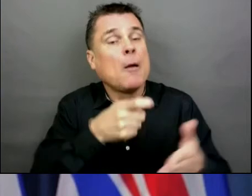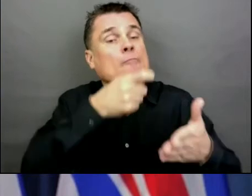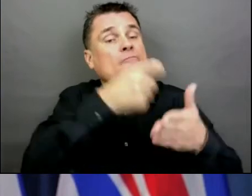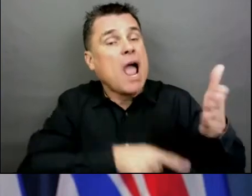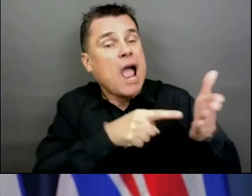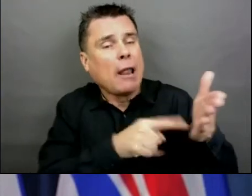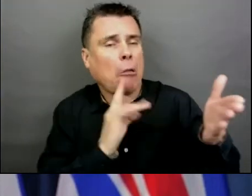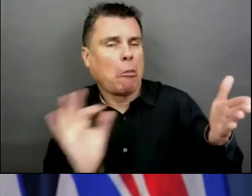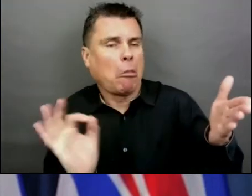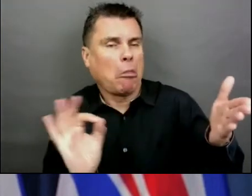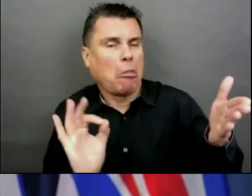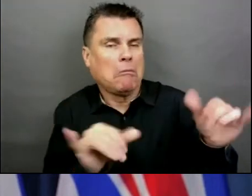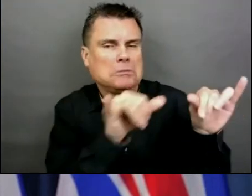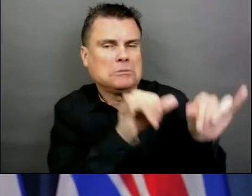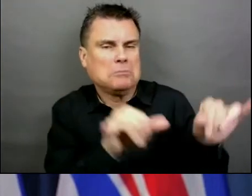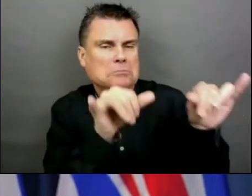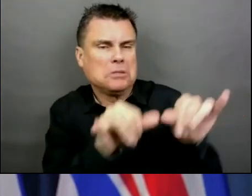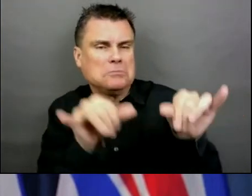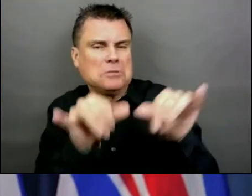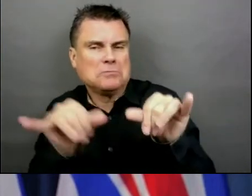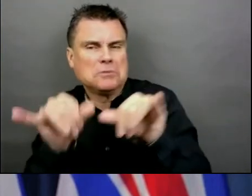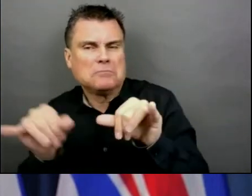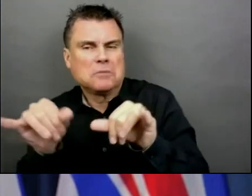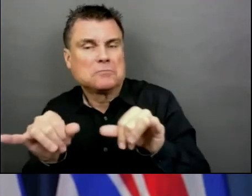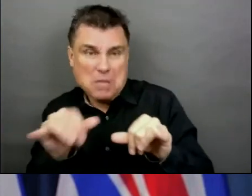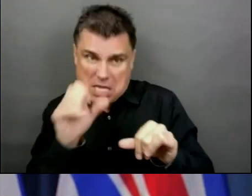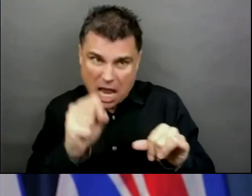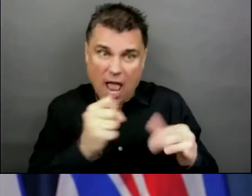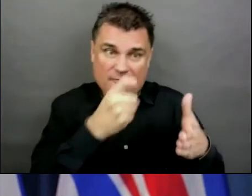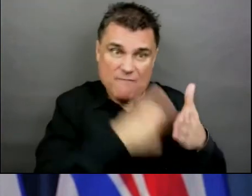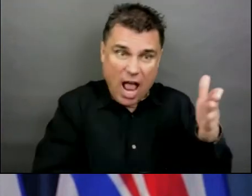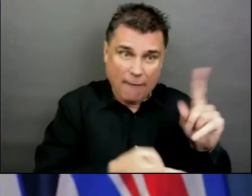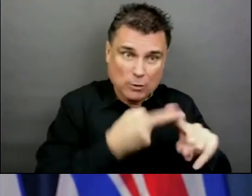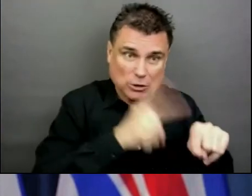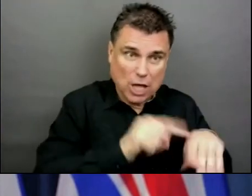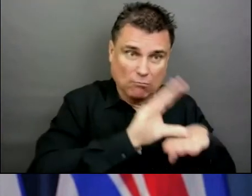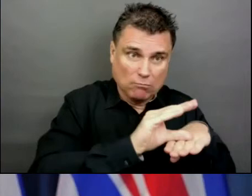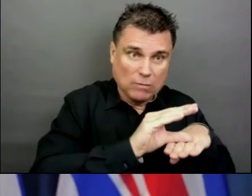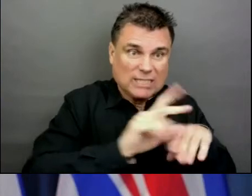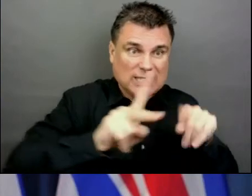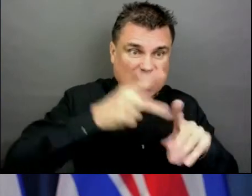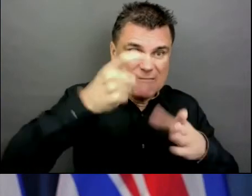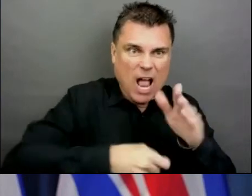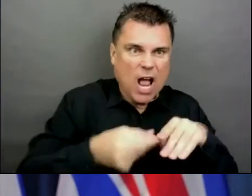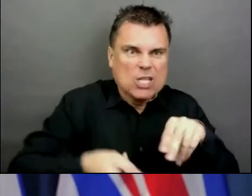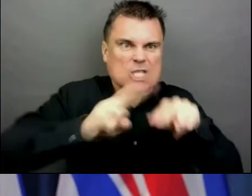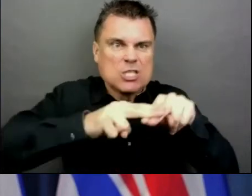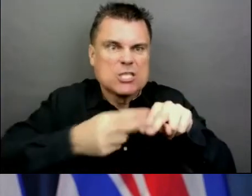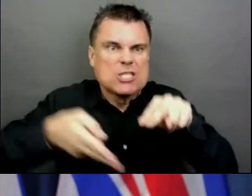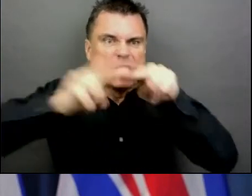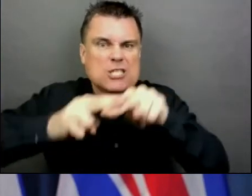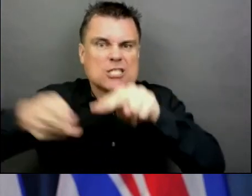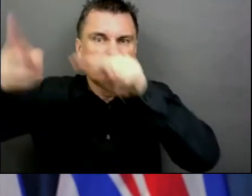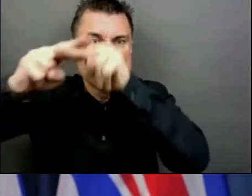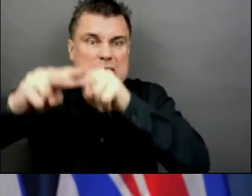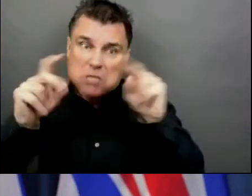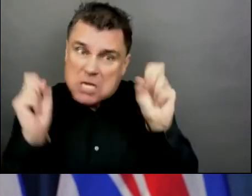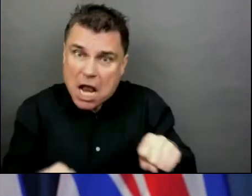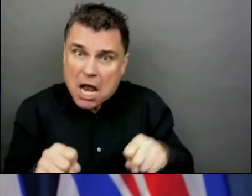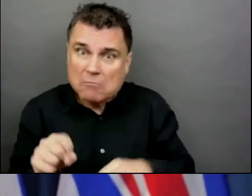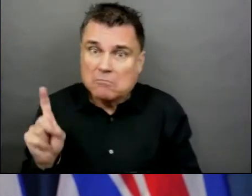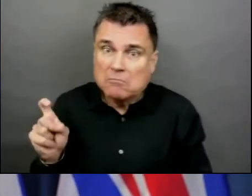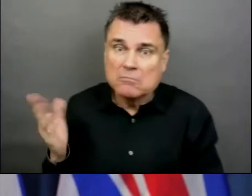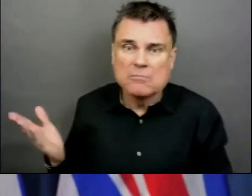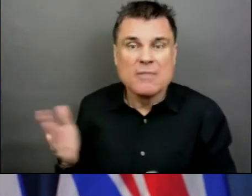in terms of an escalator or more severe penalties than a fine? Because clearly